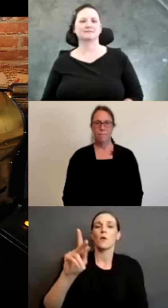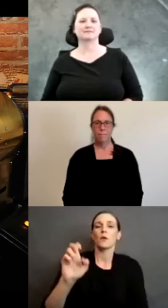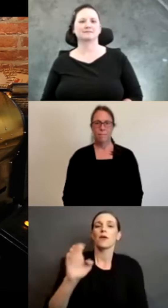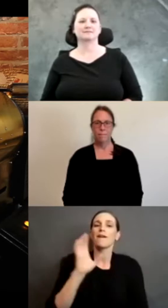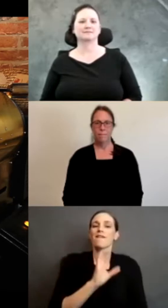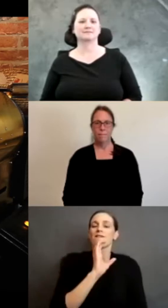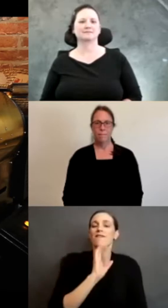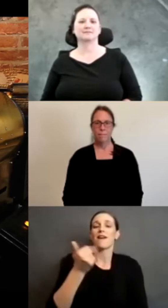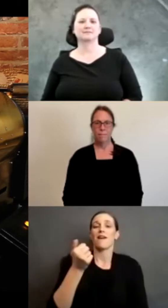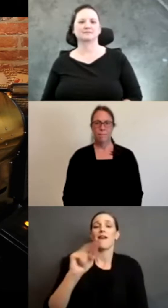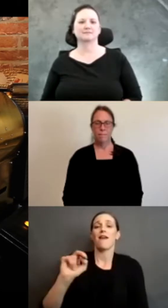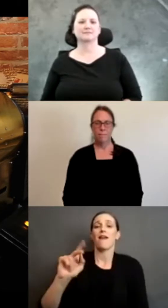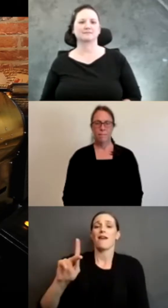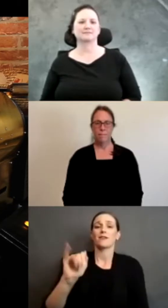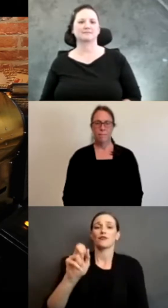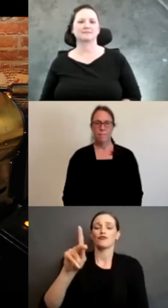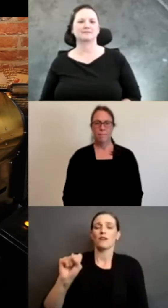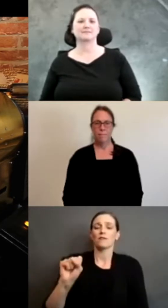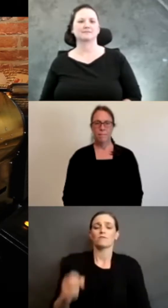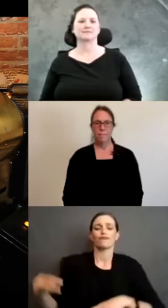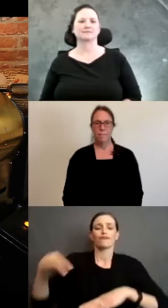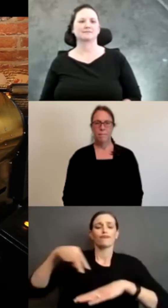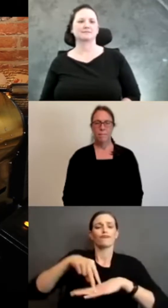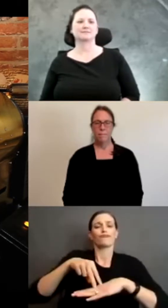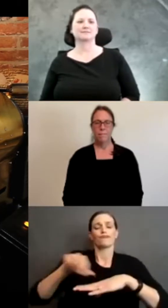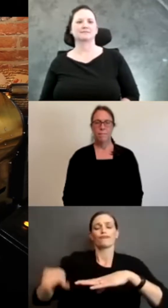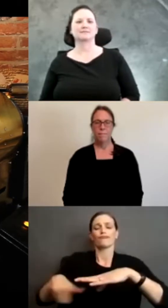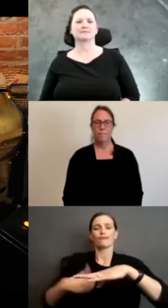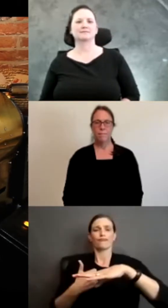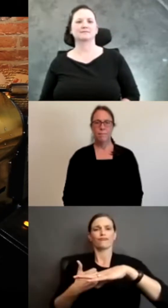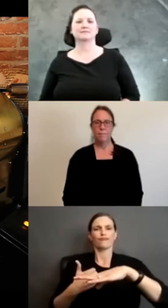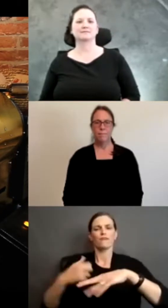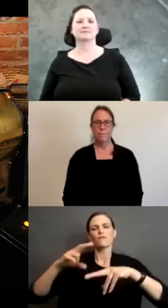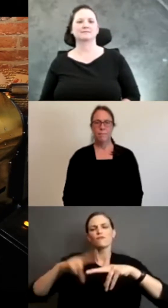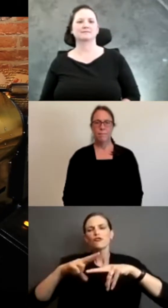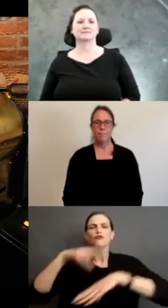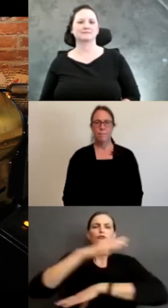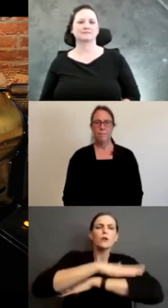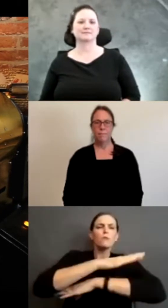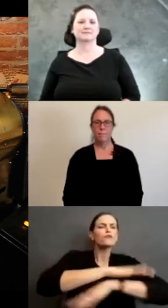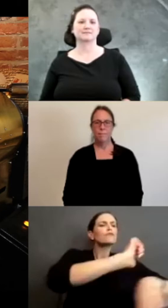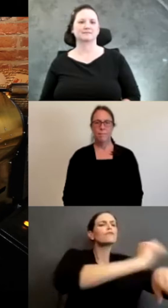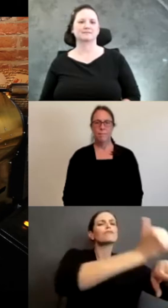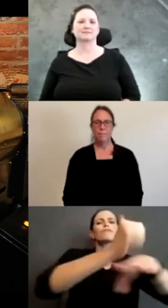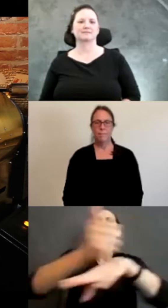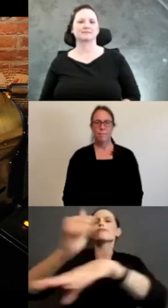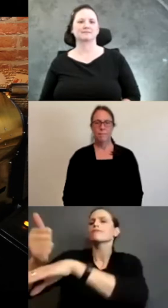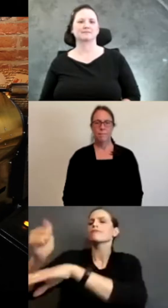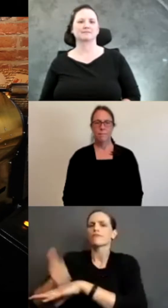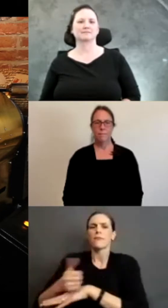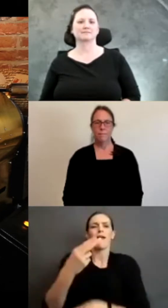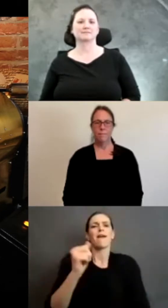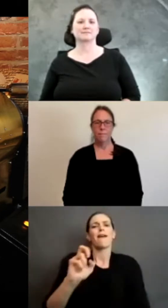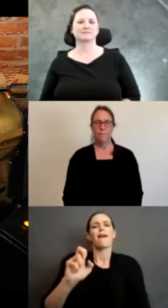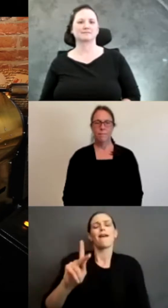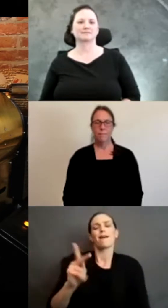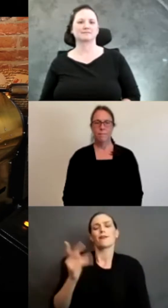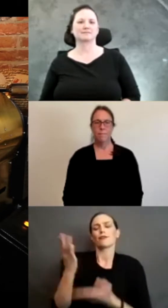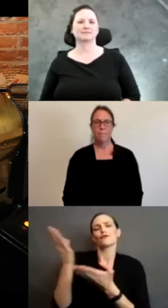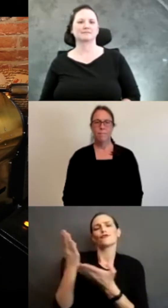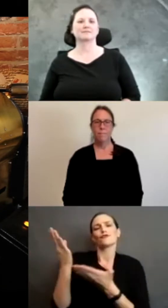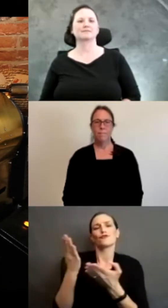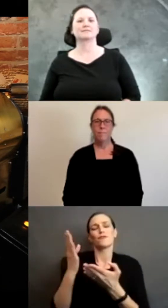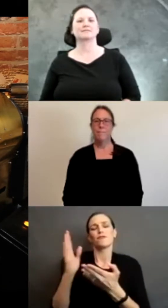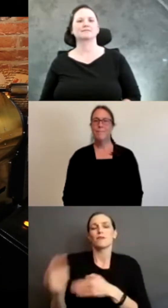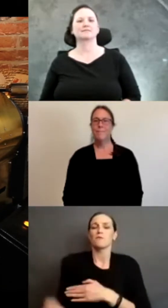the counter. There are chairs and tables surrounding the perimeter of the room. Hank is serving the morning patrons with a big smile